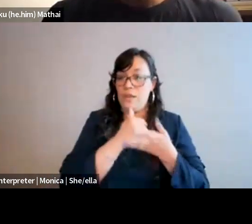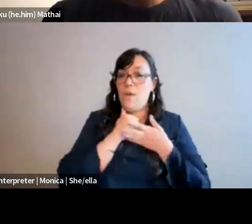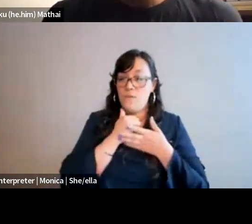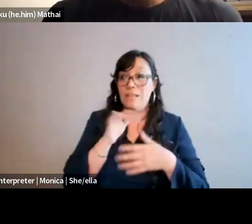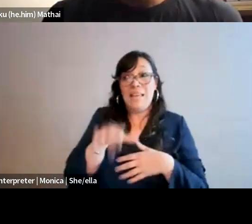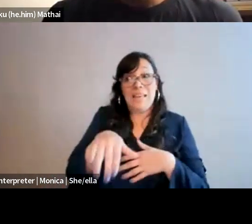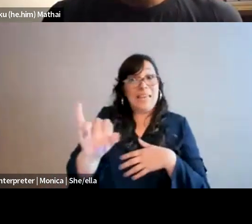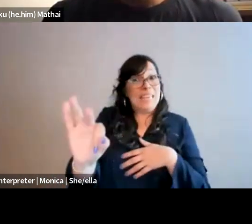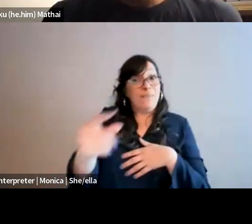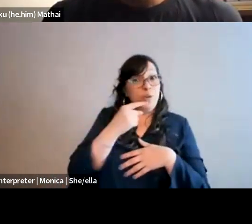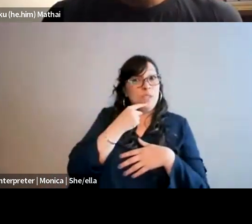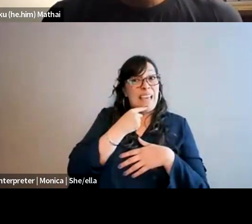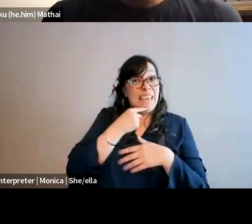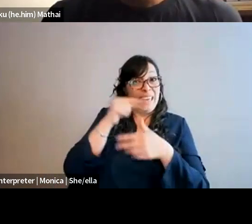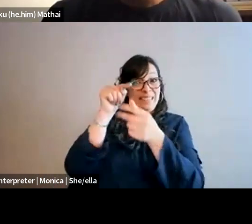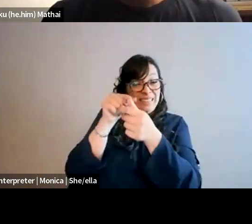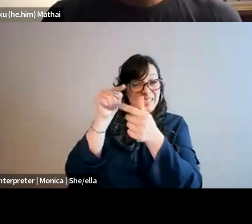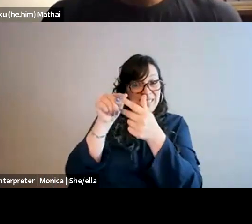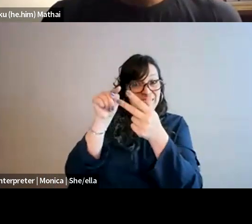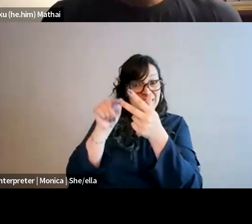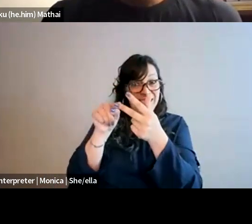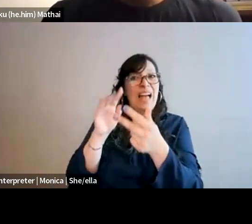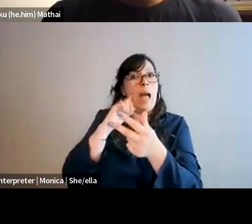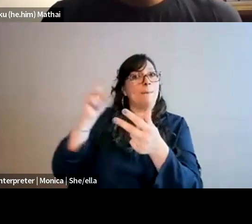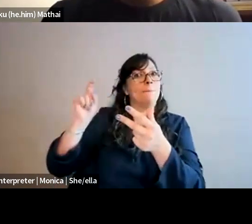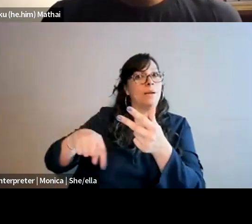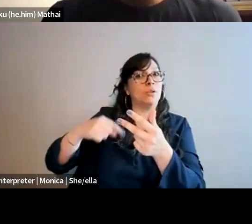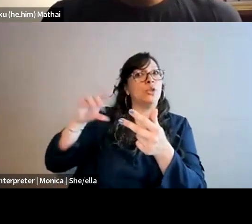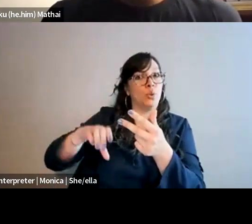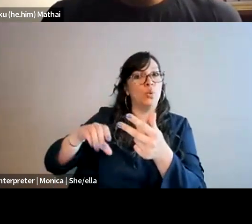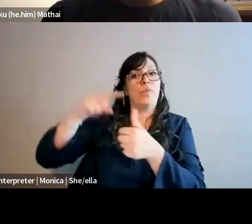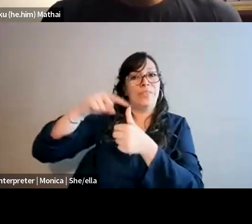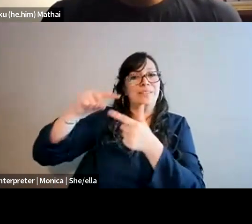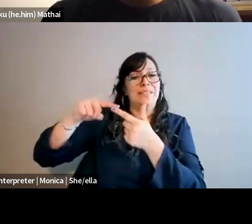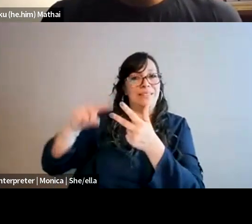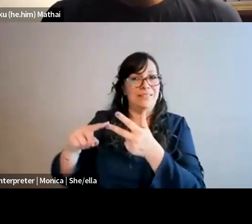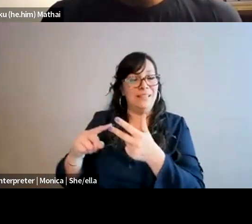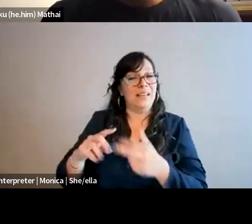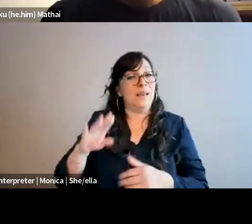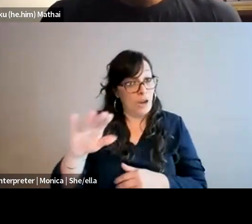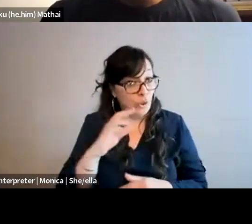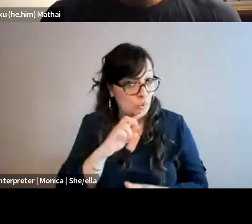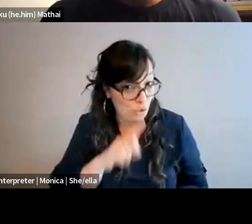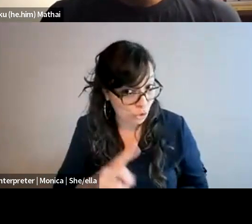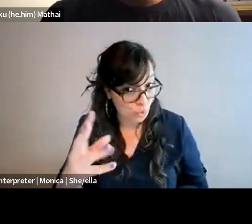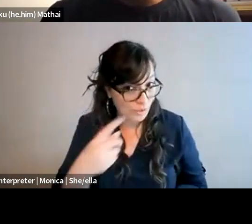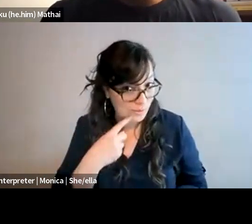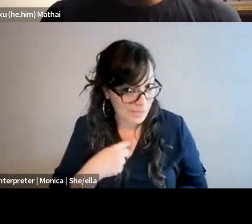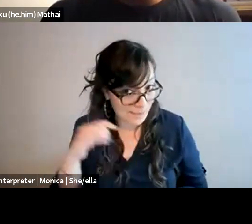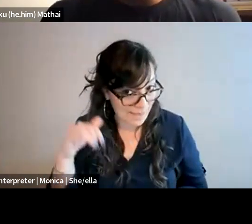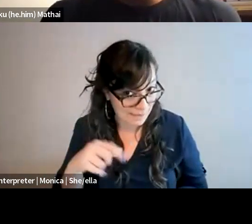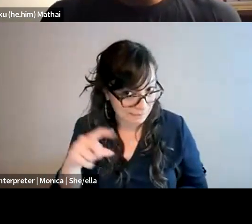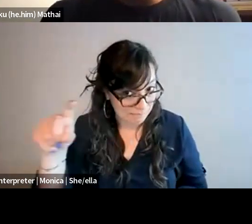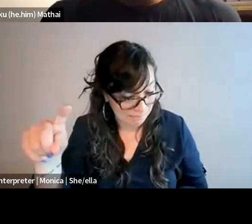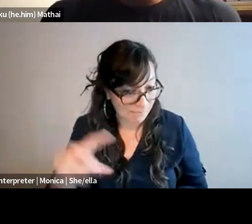you say this, I have to do X. Are you sure you want to say that?